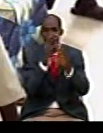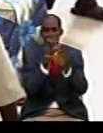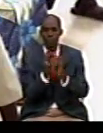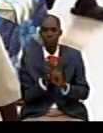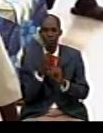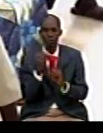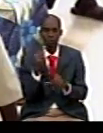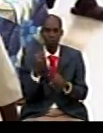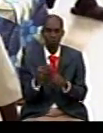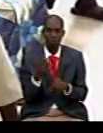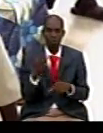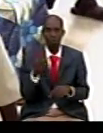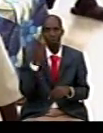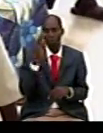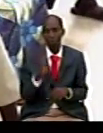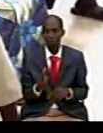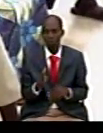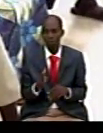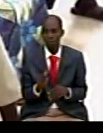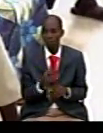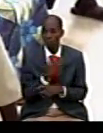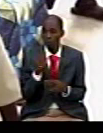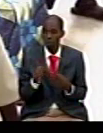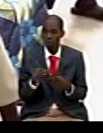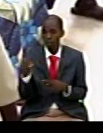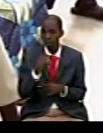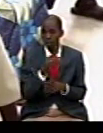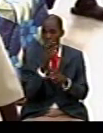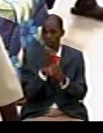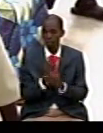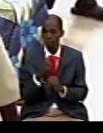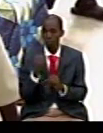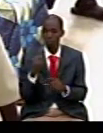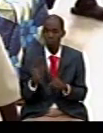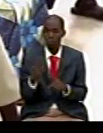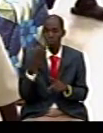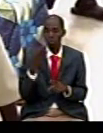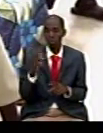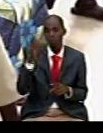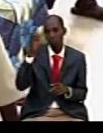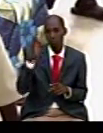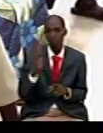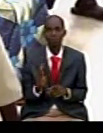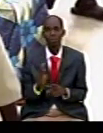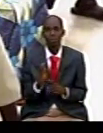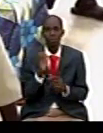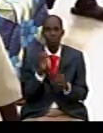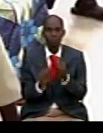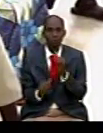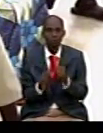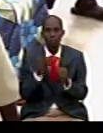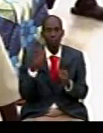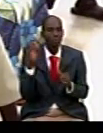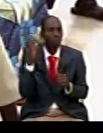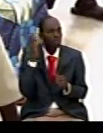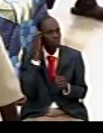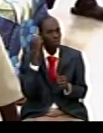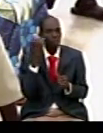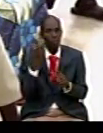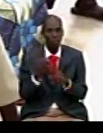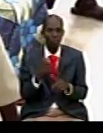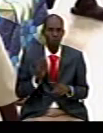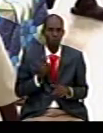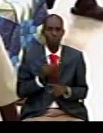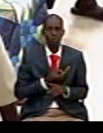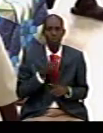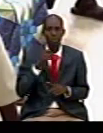God, here is a secret. When you received the Word of God, which ye heard of us,